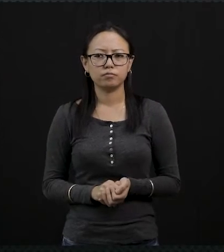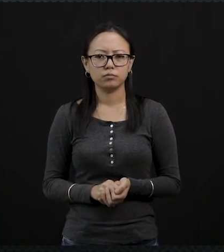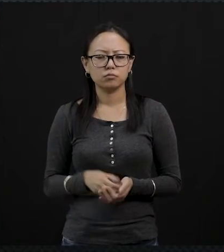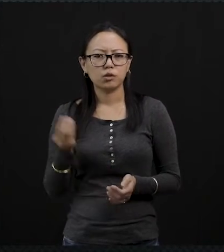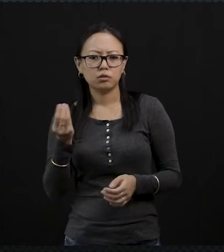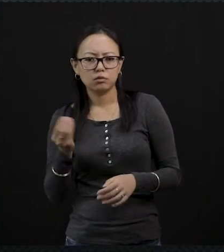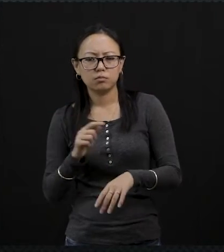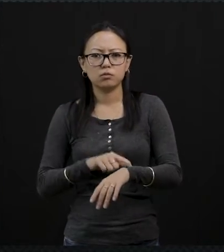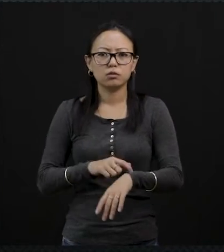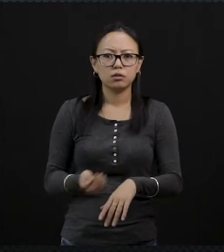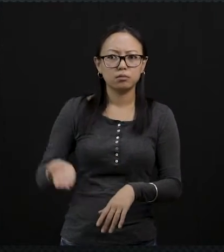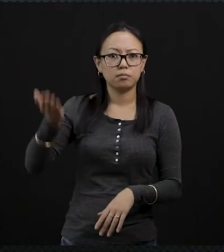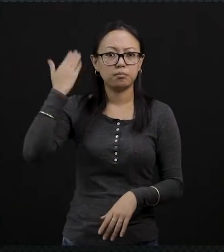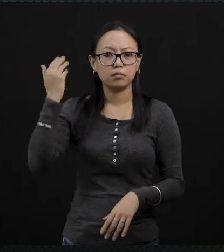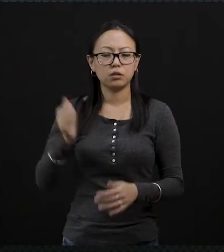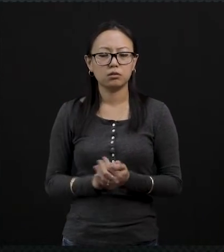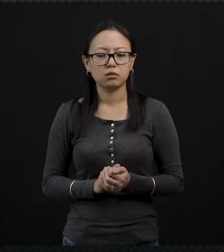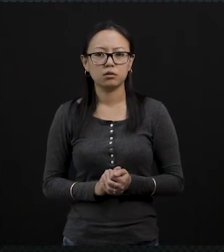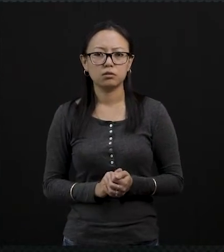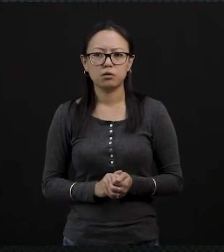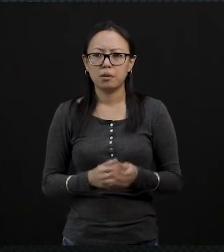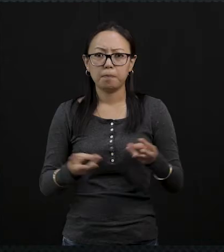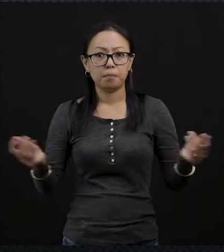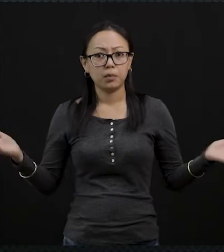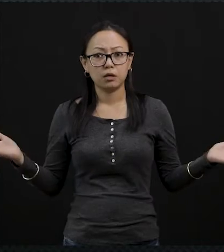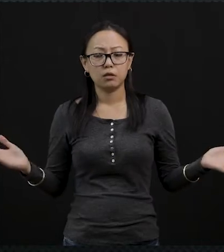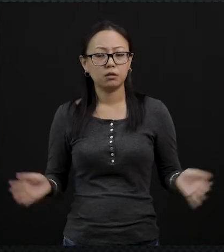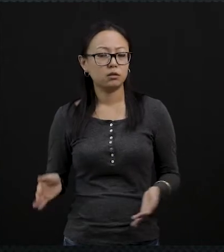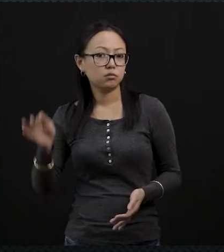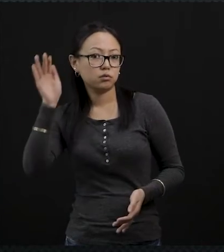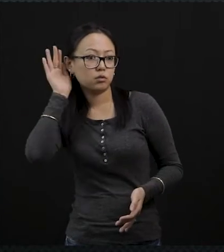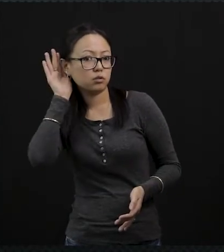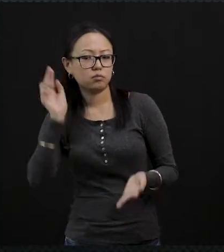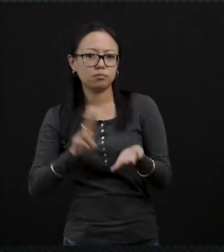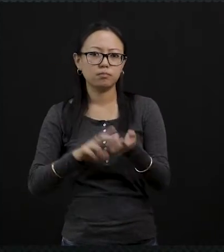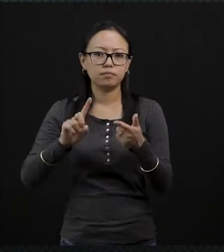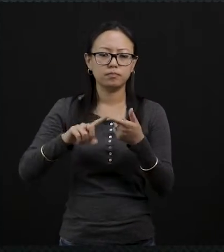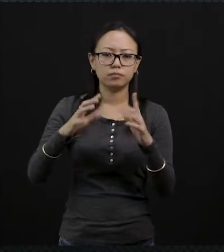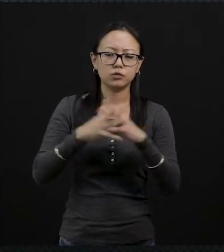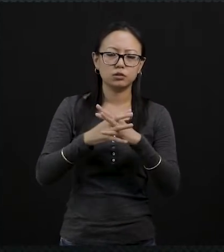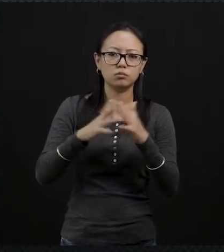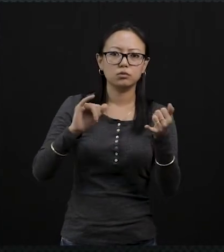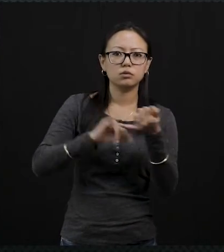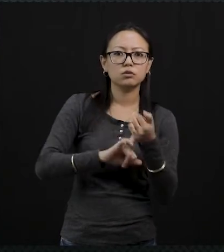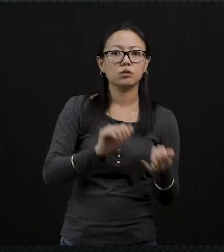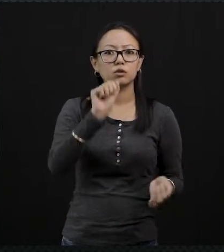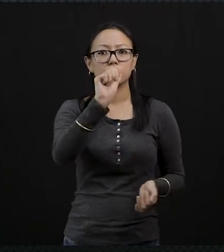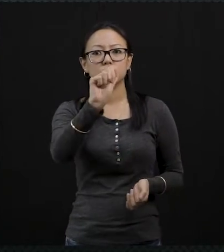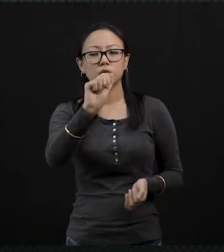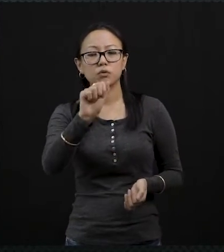recently there are many news about many children your age. They are getting